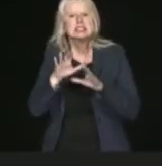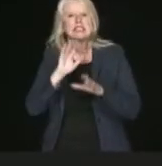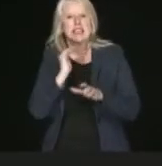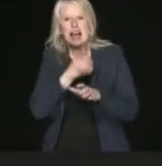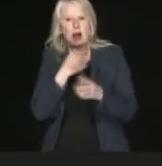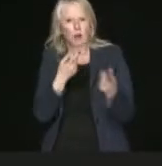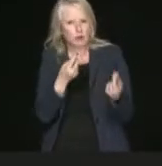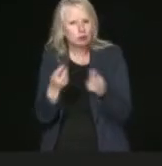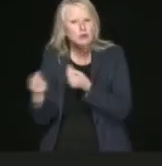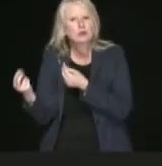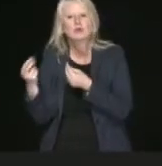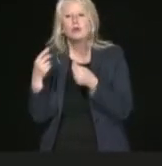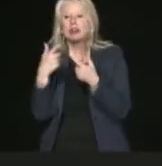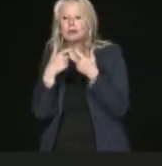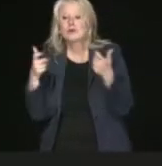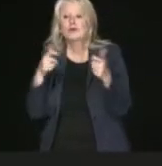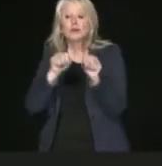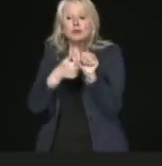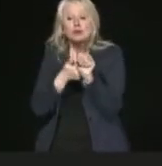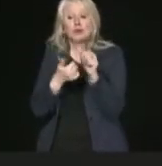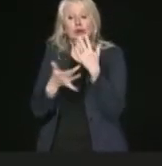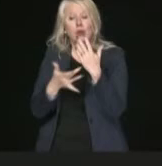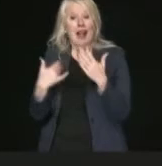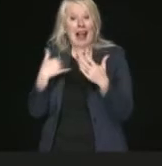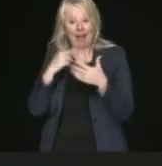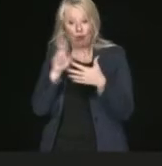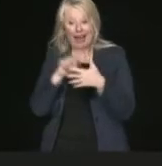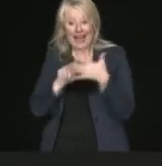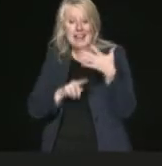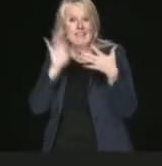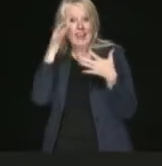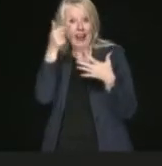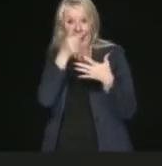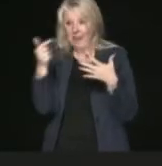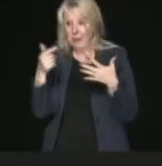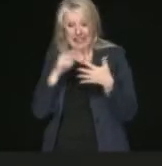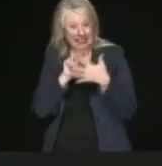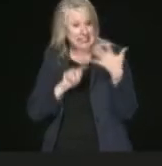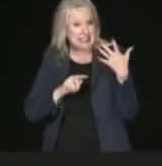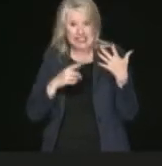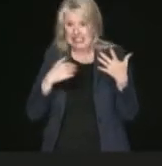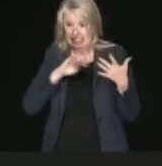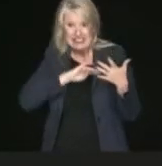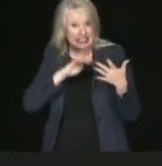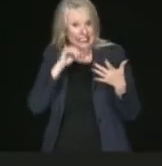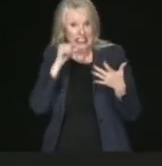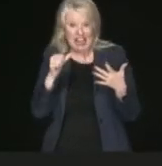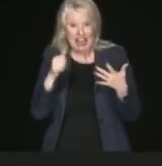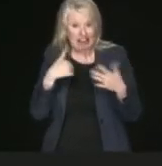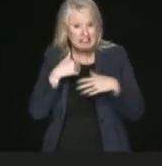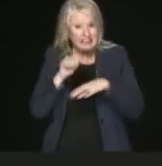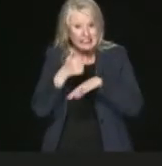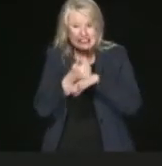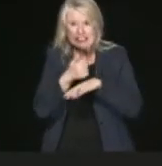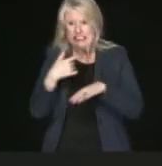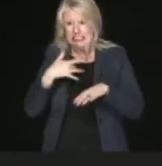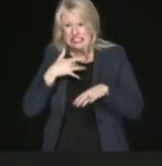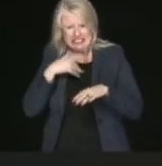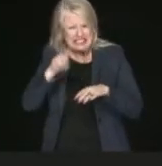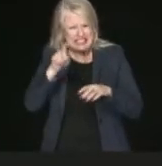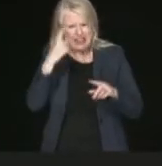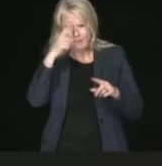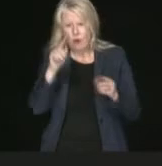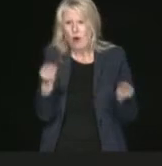the tools that the federal government has at its disposal are insufficient to bring forward measures that are deemed